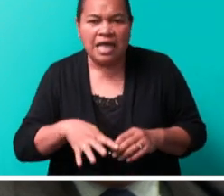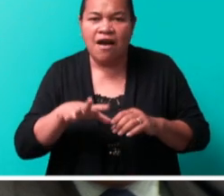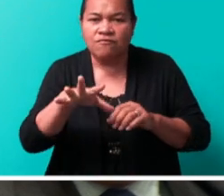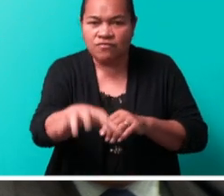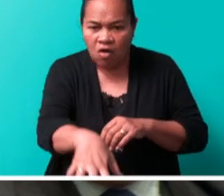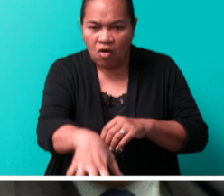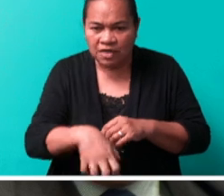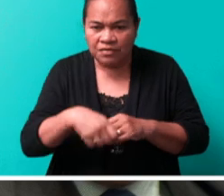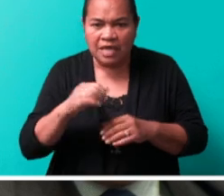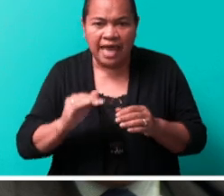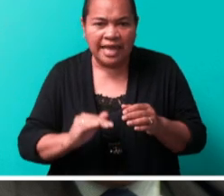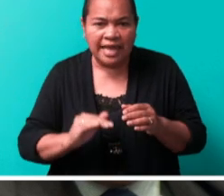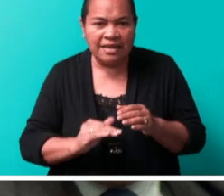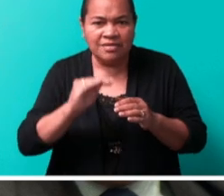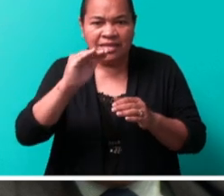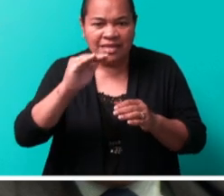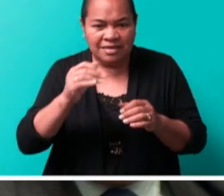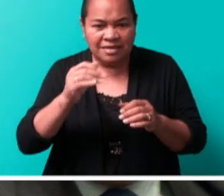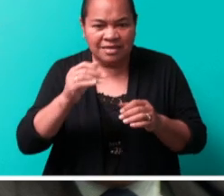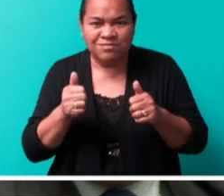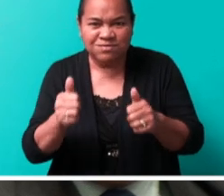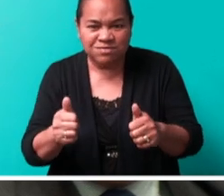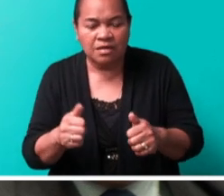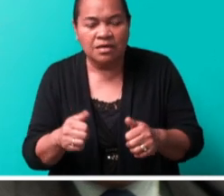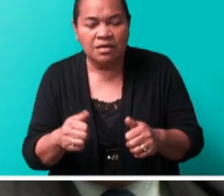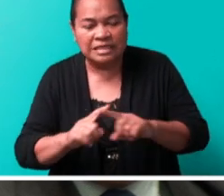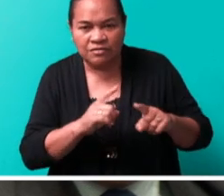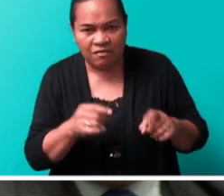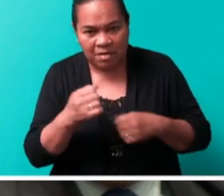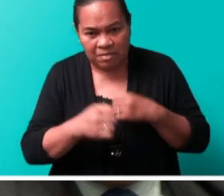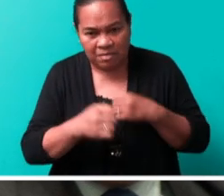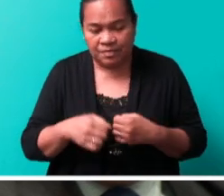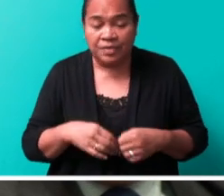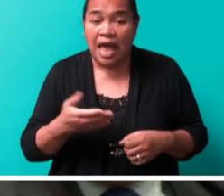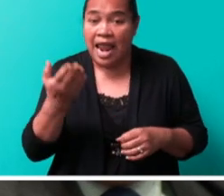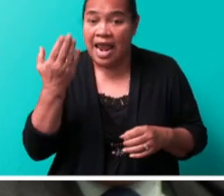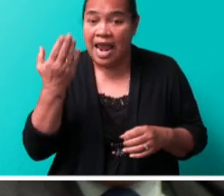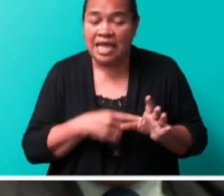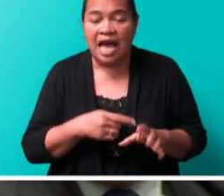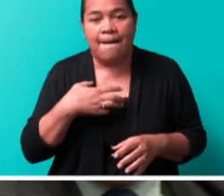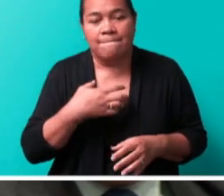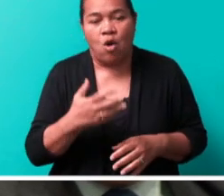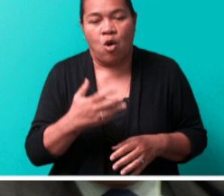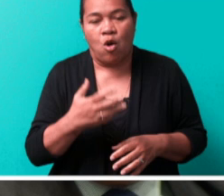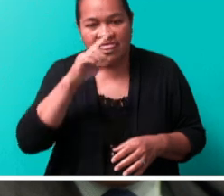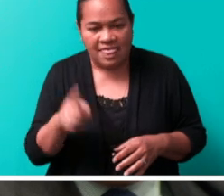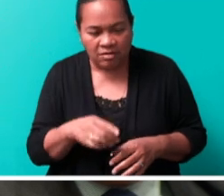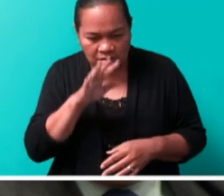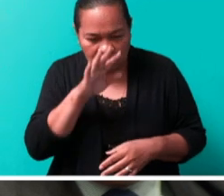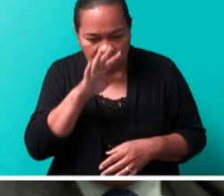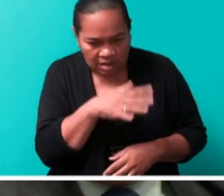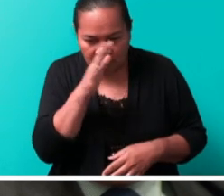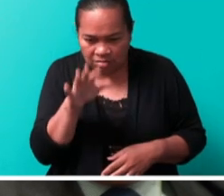lifting gear, etc. For the past year, we had conducted more than 9,000 statutory inspections for